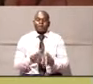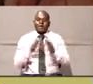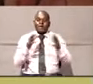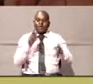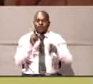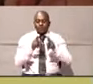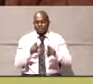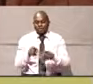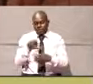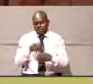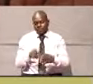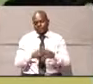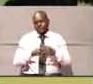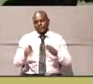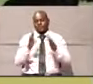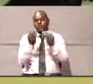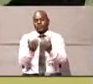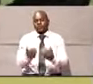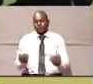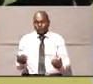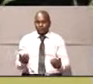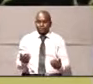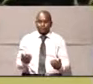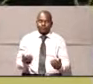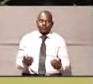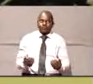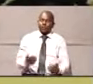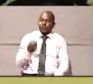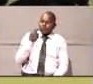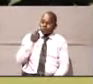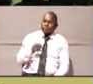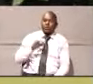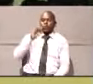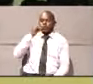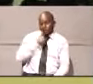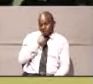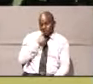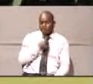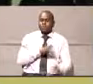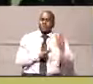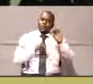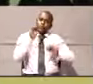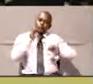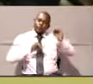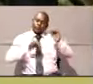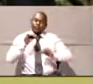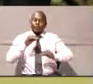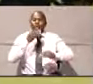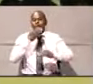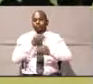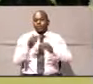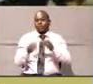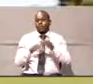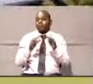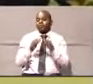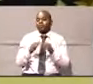population, including refugee children. Renovate the old buildings, make sure that they look nice. renovate the old buildings, and then also put the